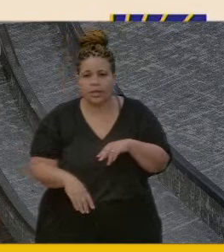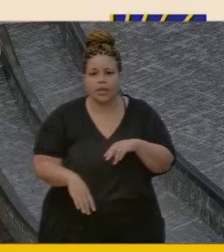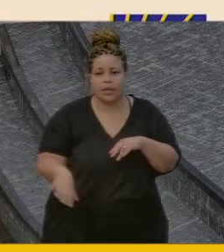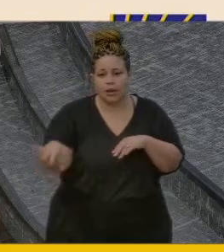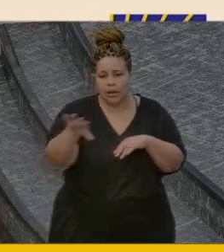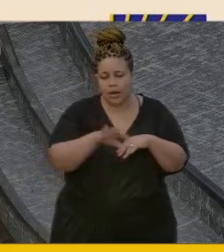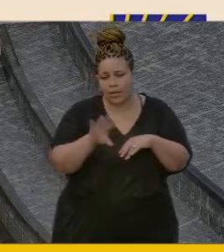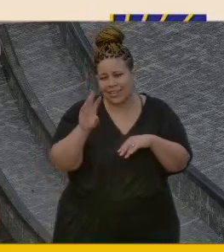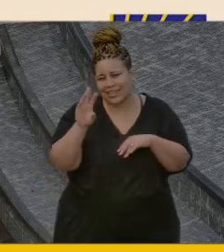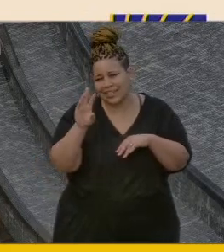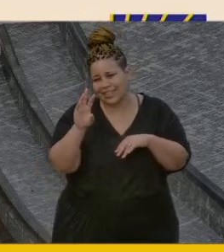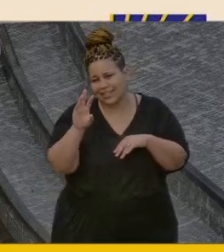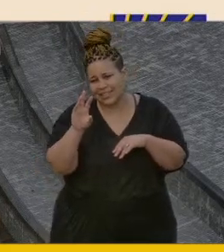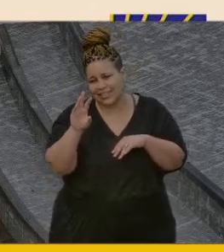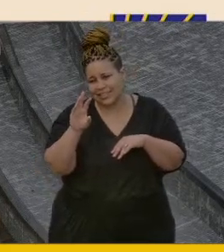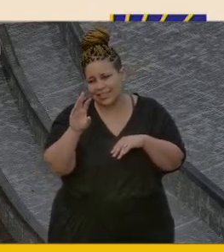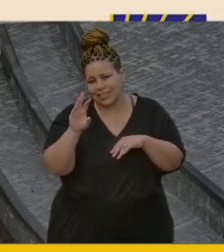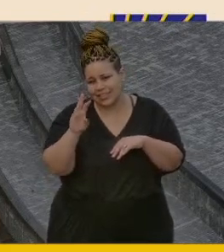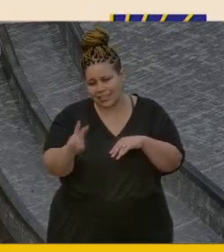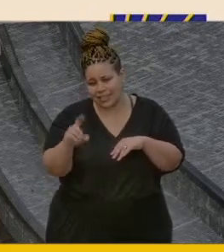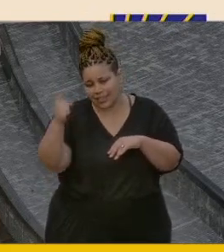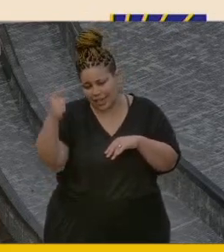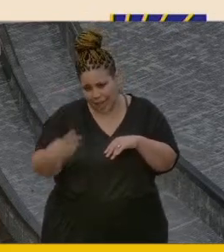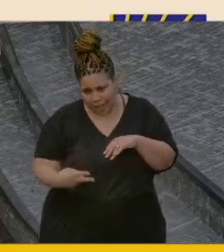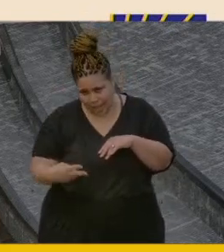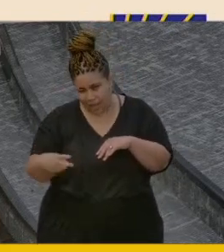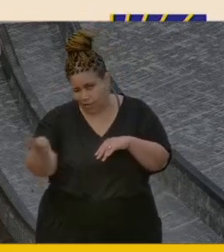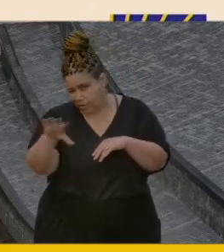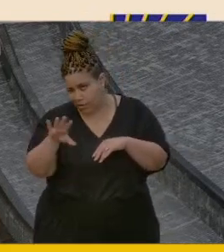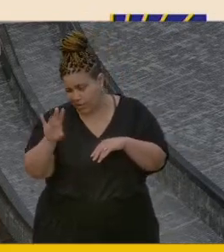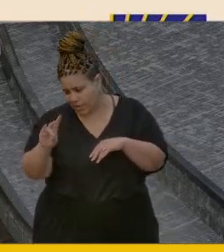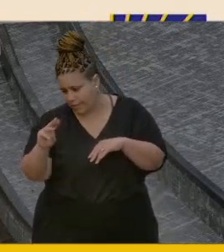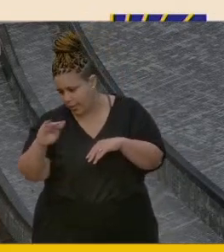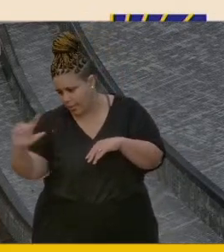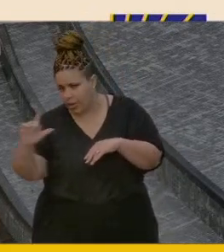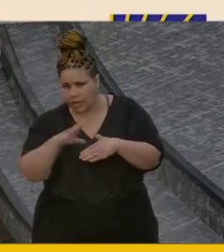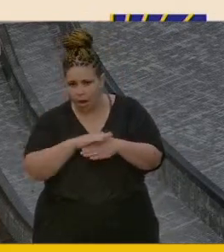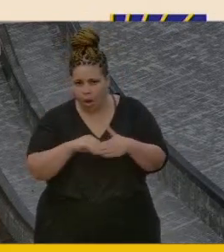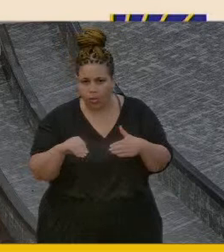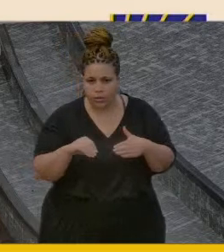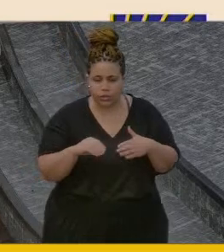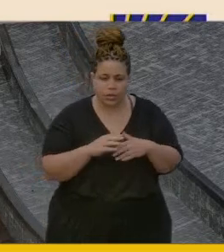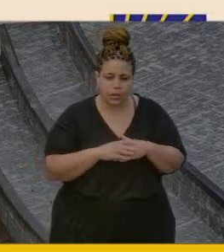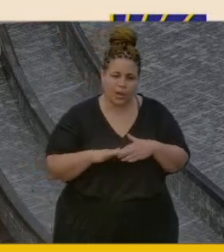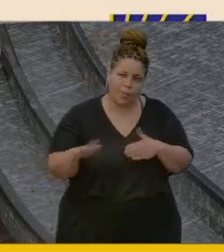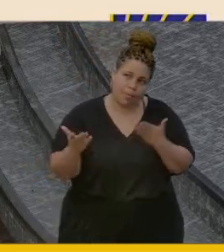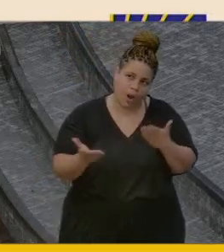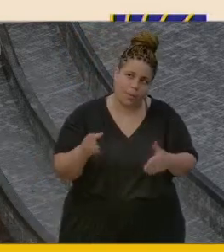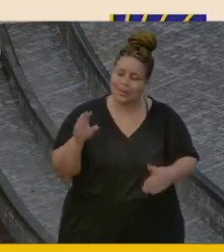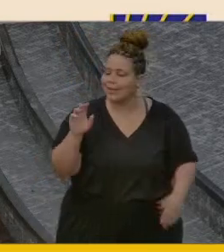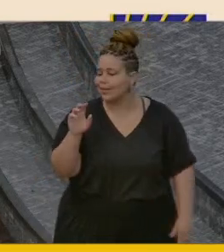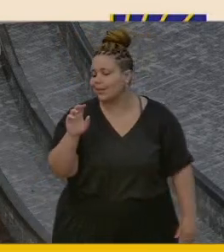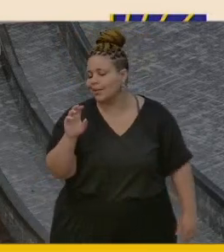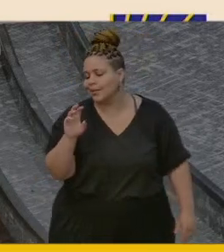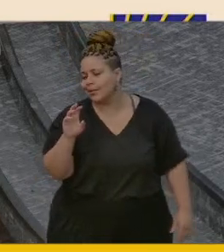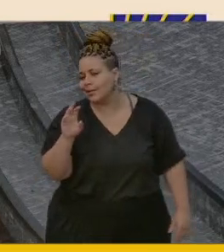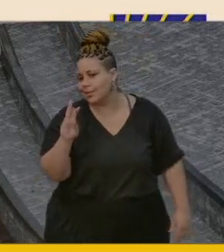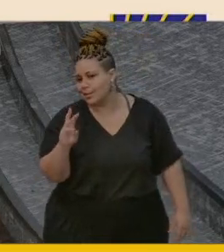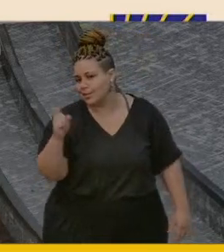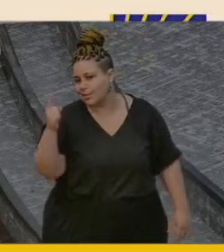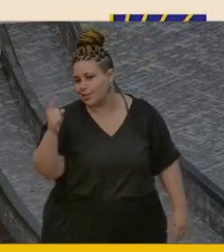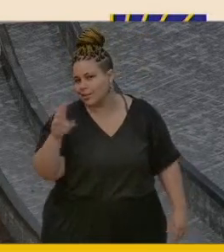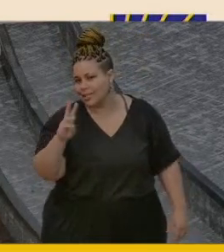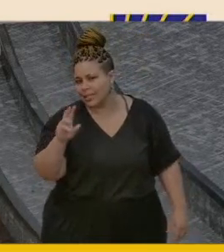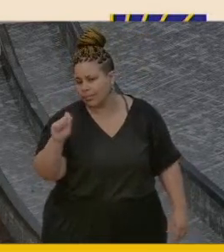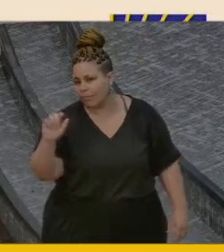So these are just really preliminary figures, but most things are booked as of now. It's just